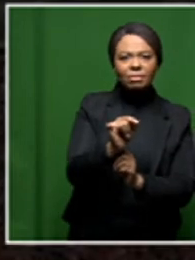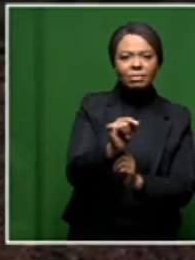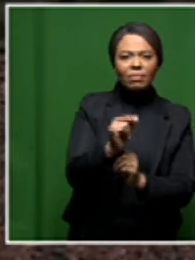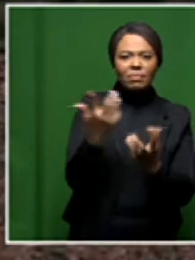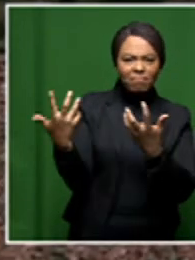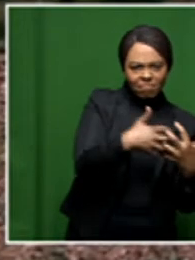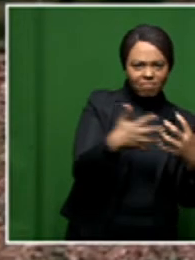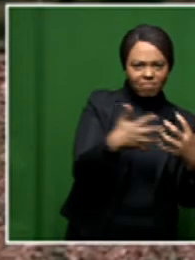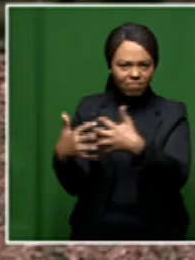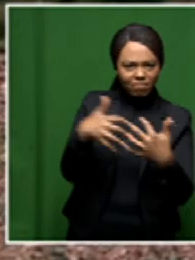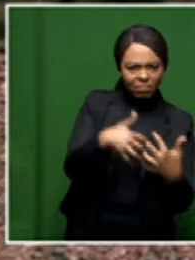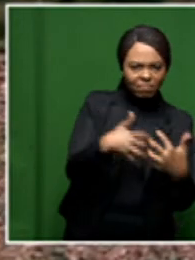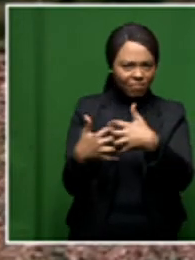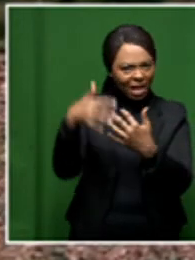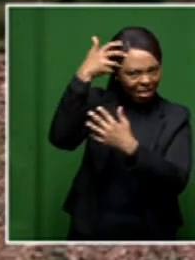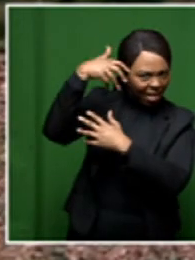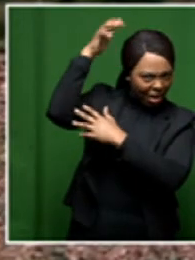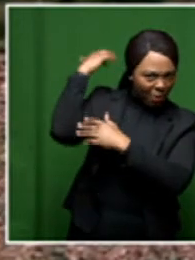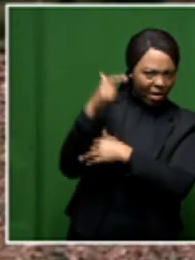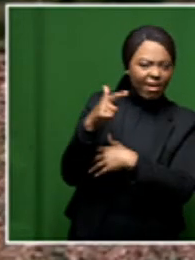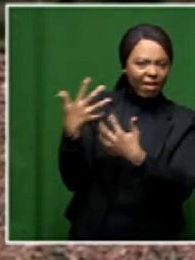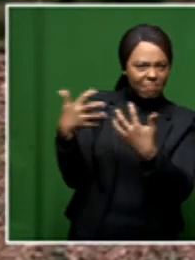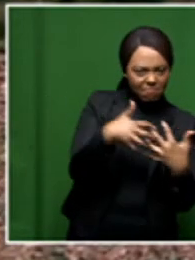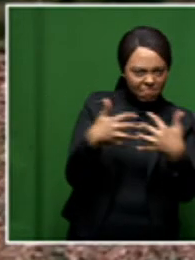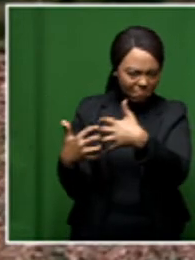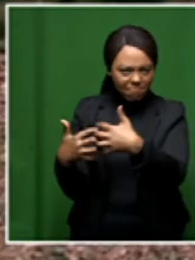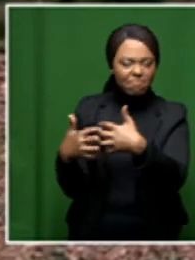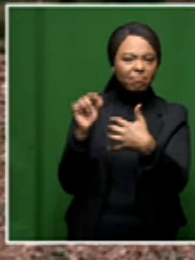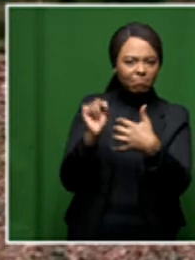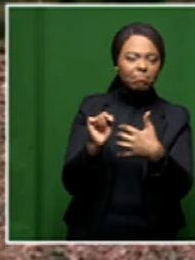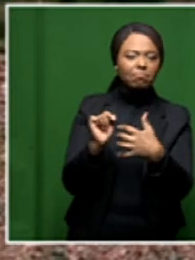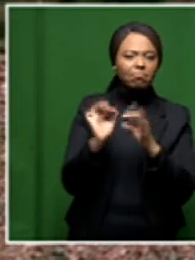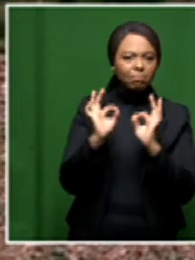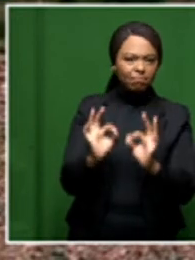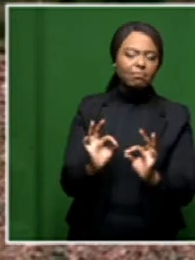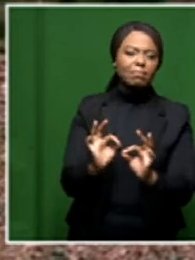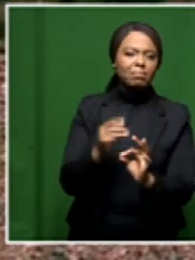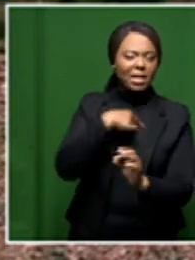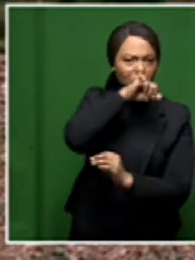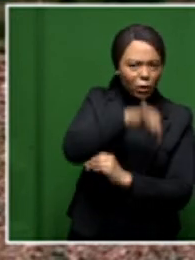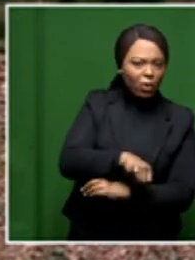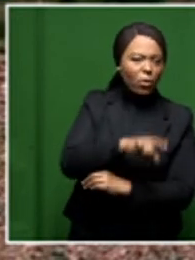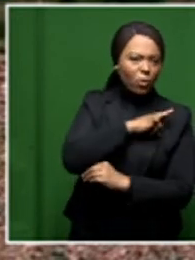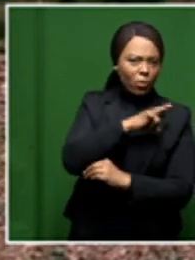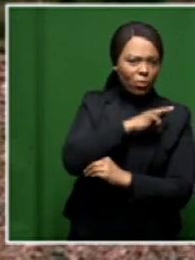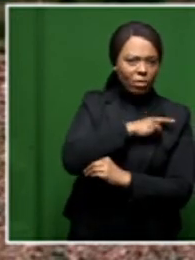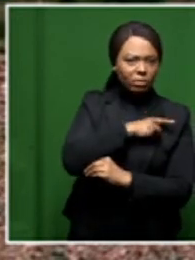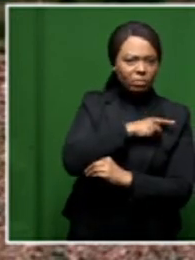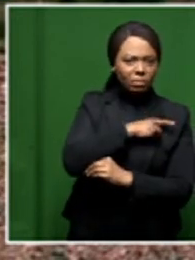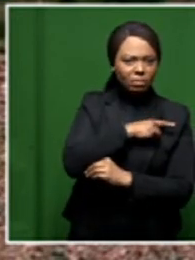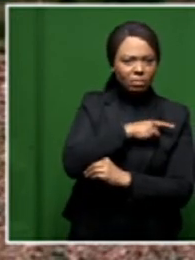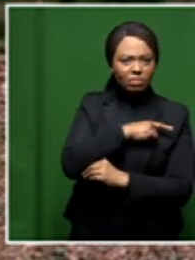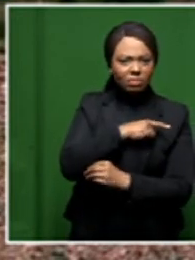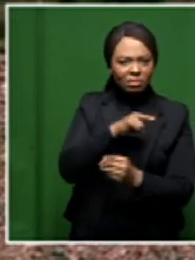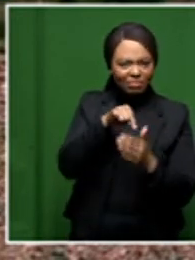coalition. A coalition of two brothers, but a famous coalition. And I liked it because of the intensity of it.